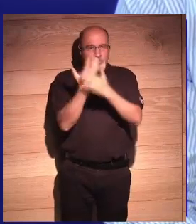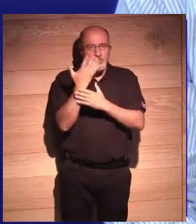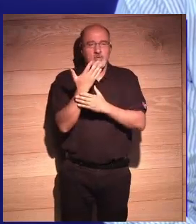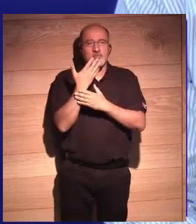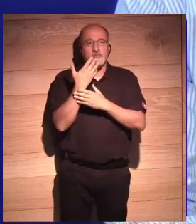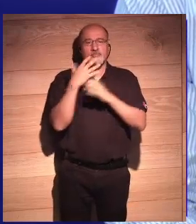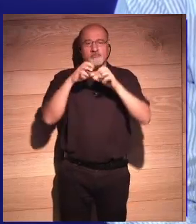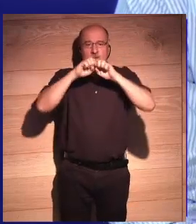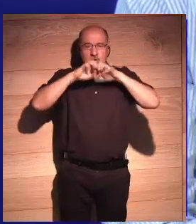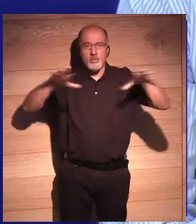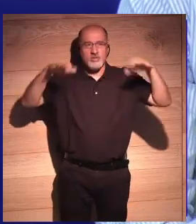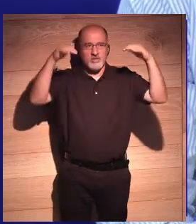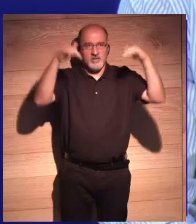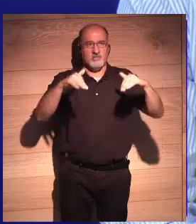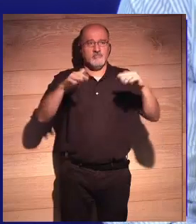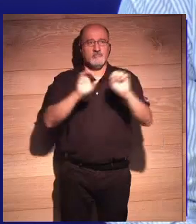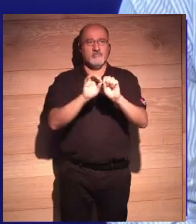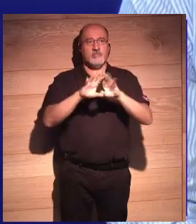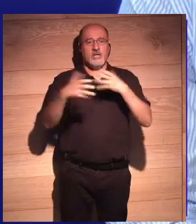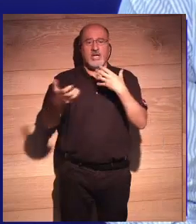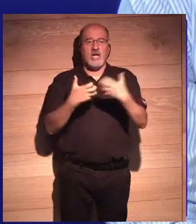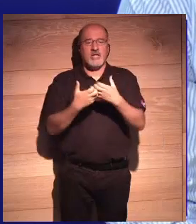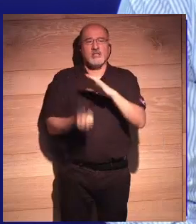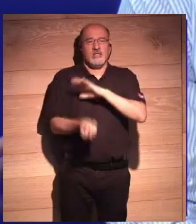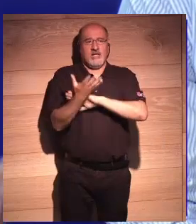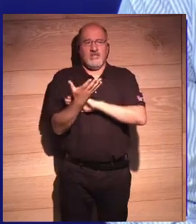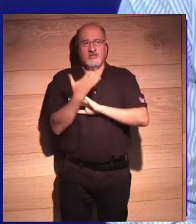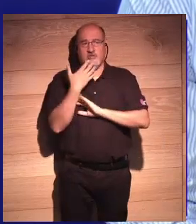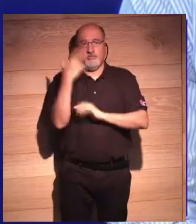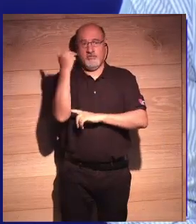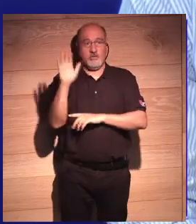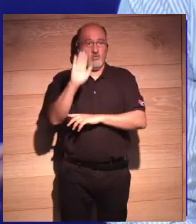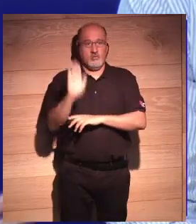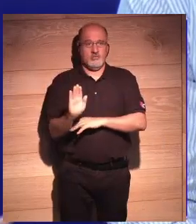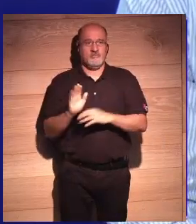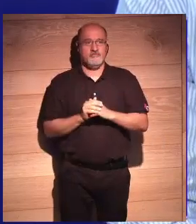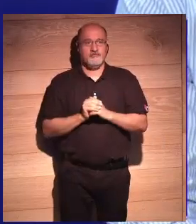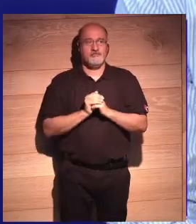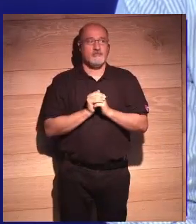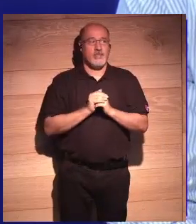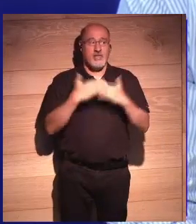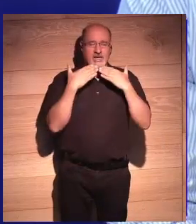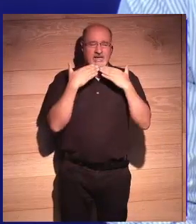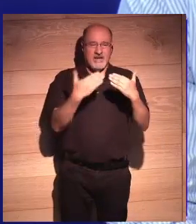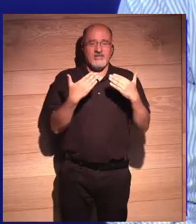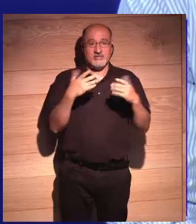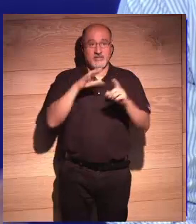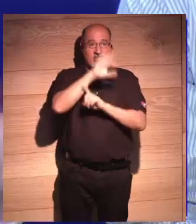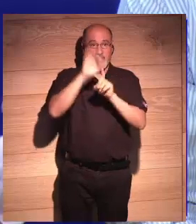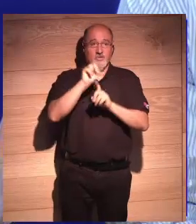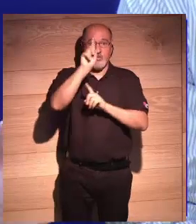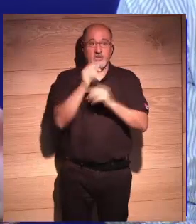And in the morning there will be another workshop. So this is the first day